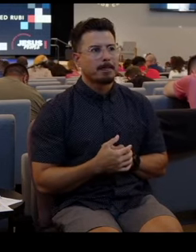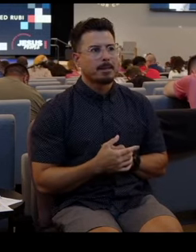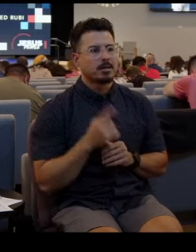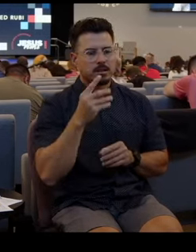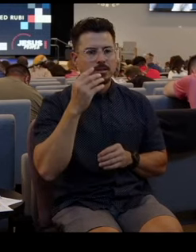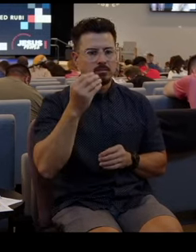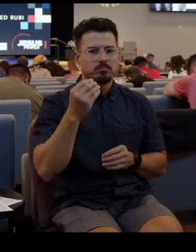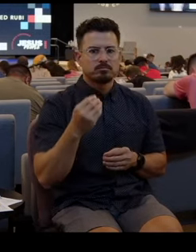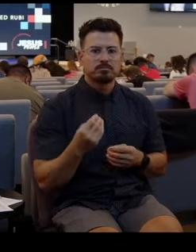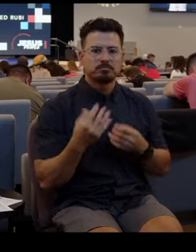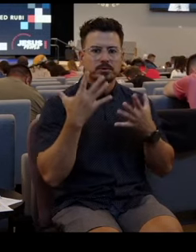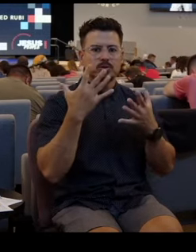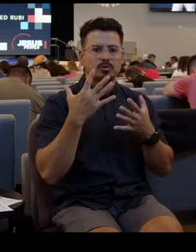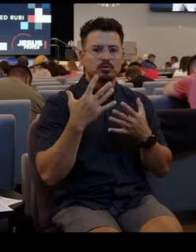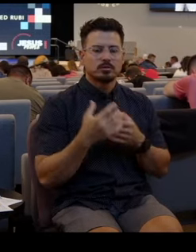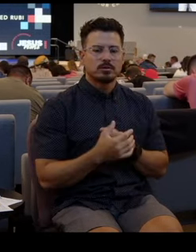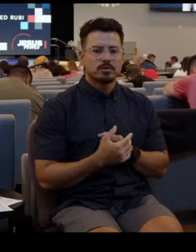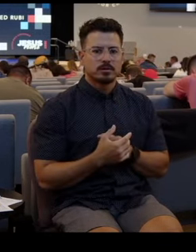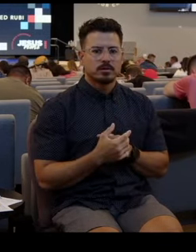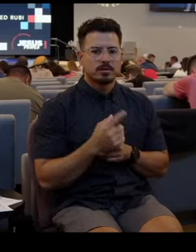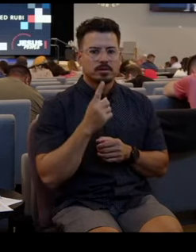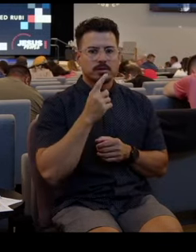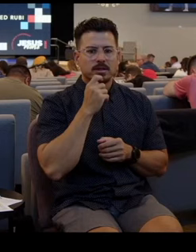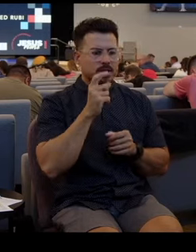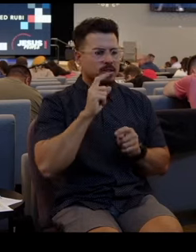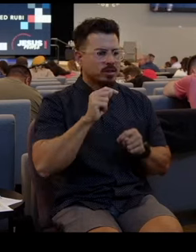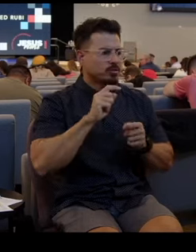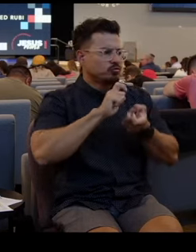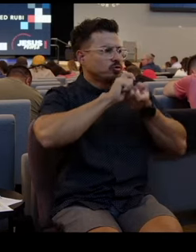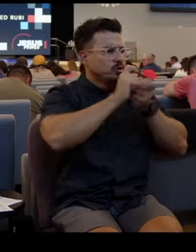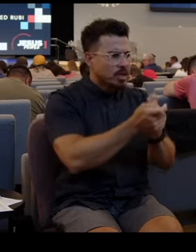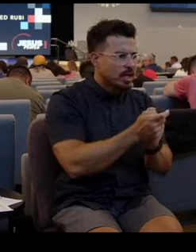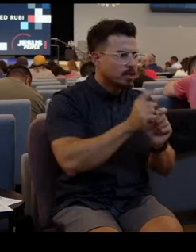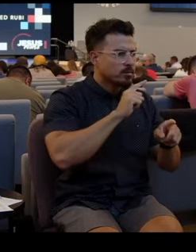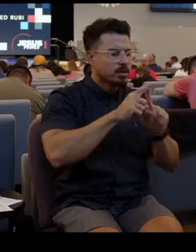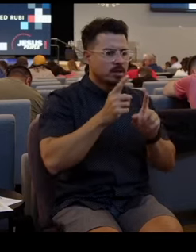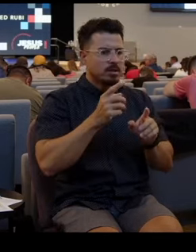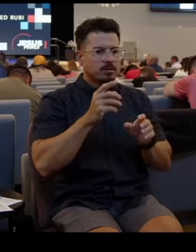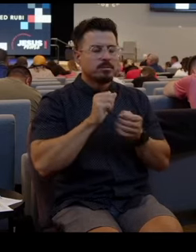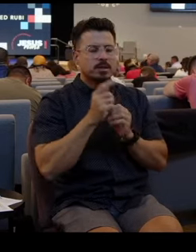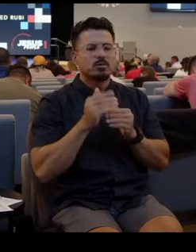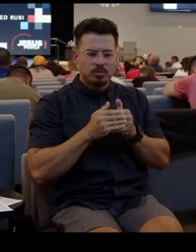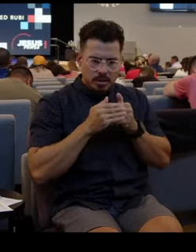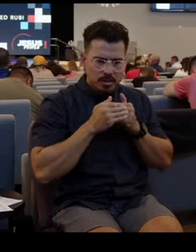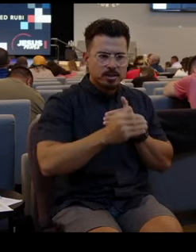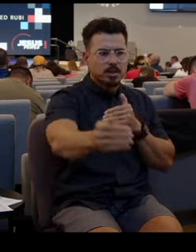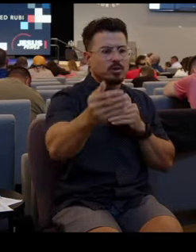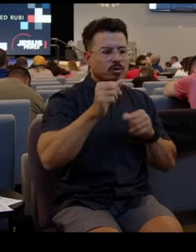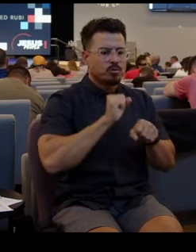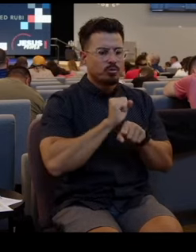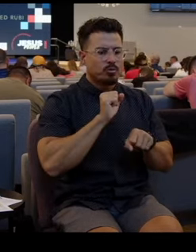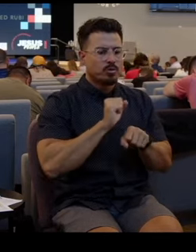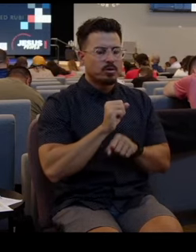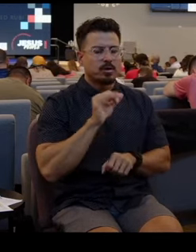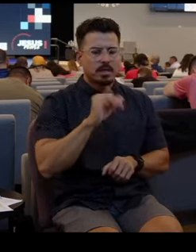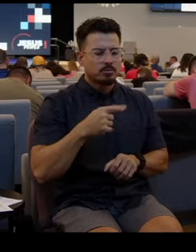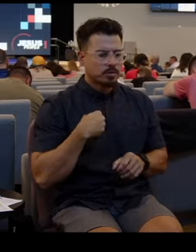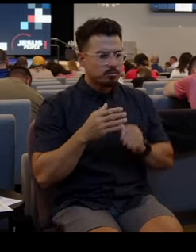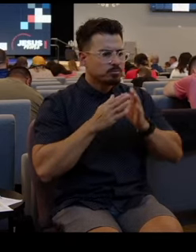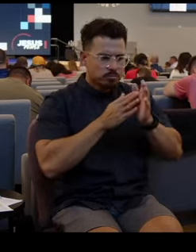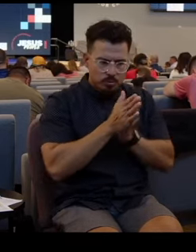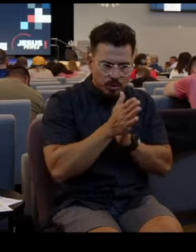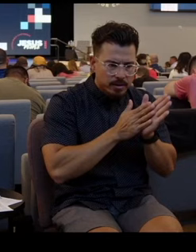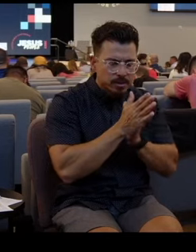this inspiration. Not to try to reconstruct it or repeat it, but to continue in it. That's our motivation.